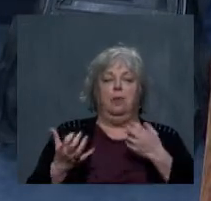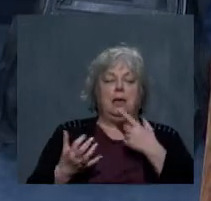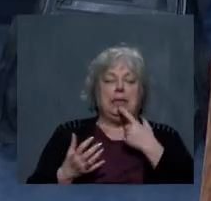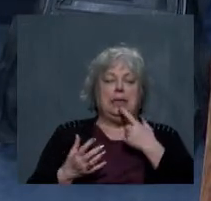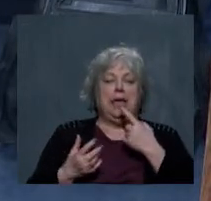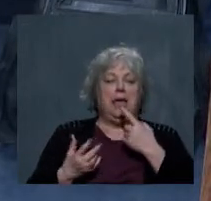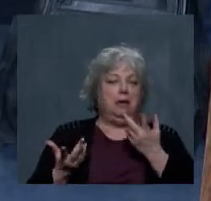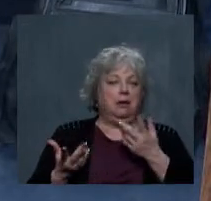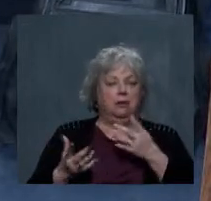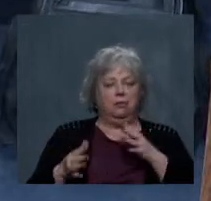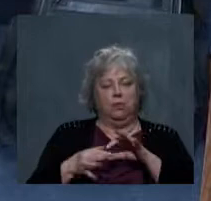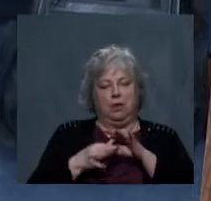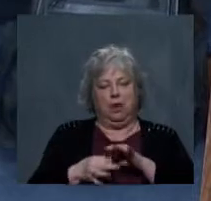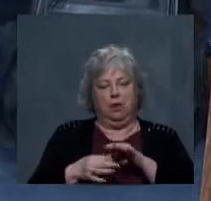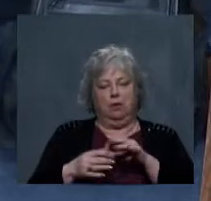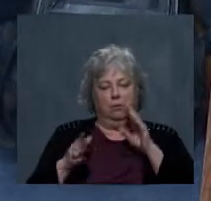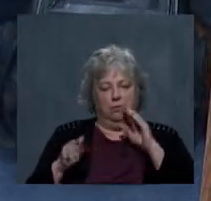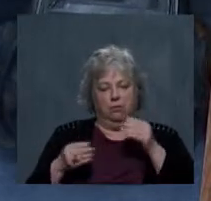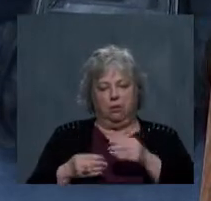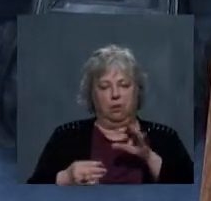floodway.